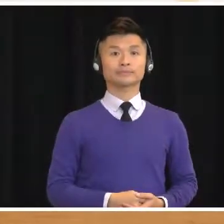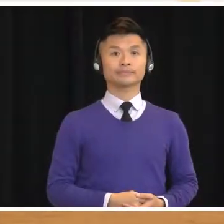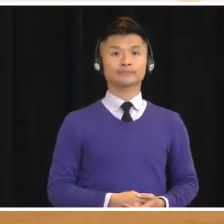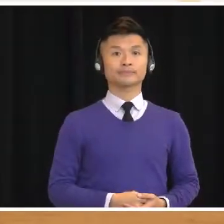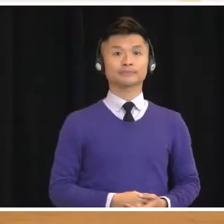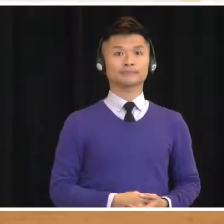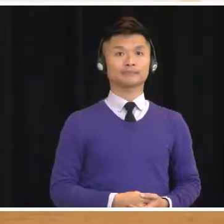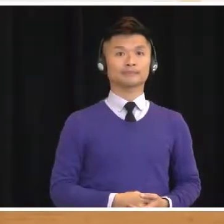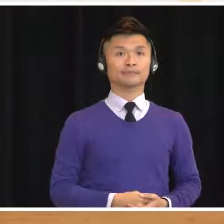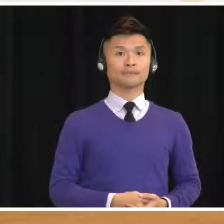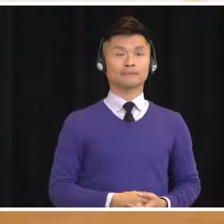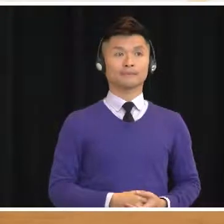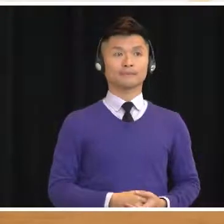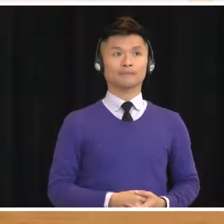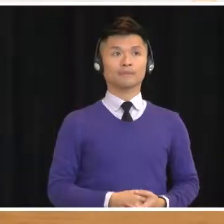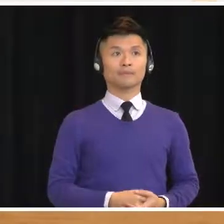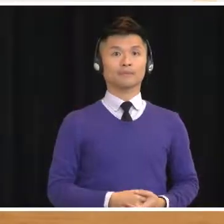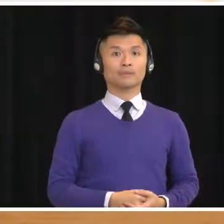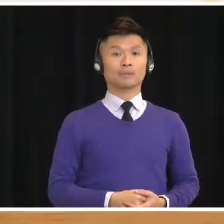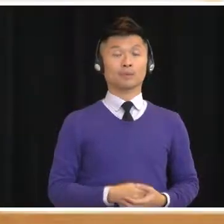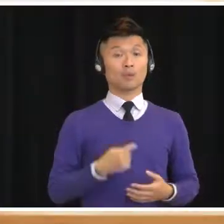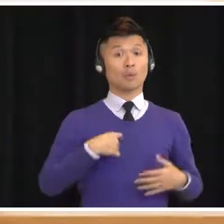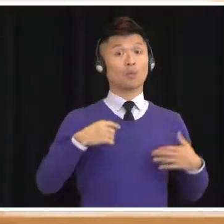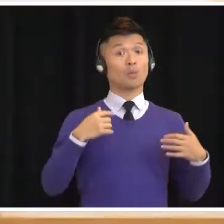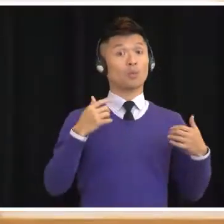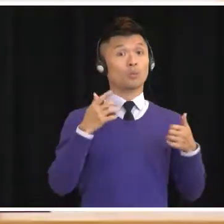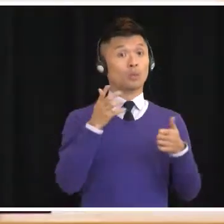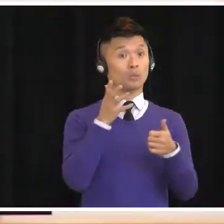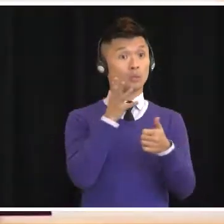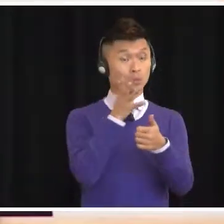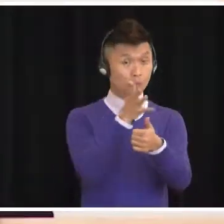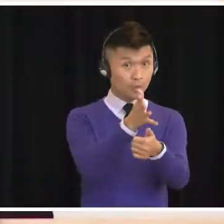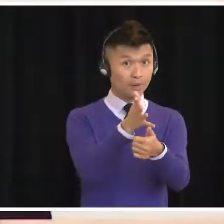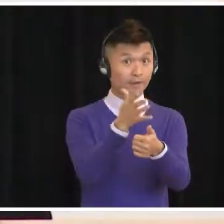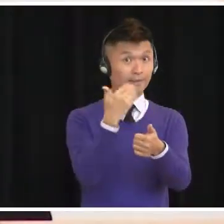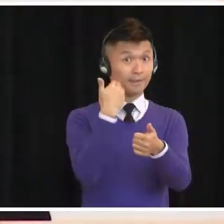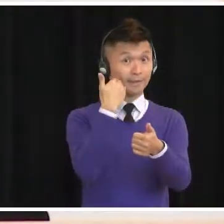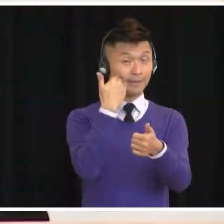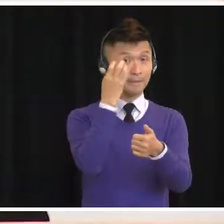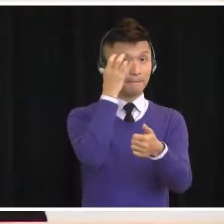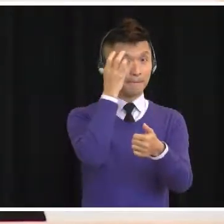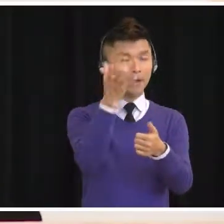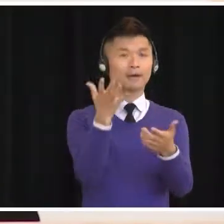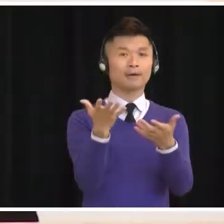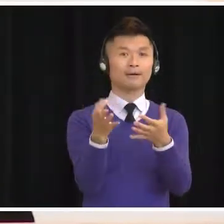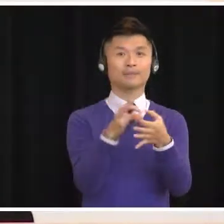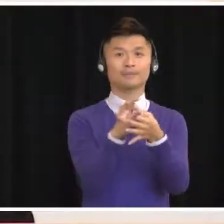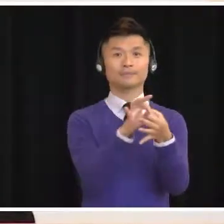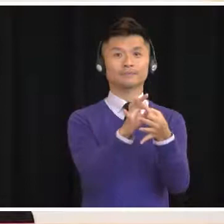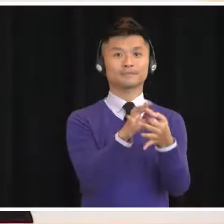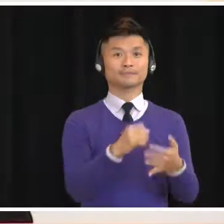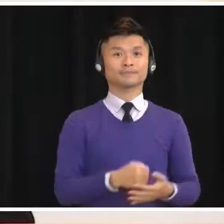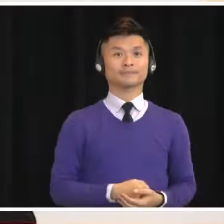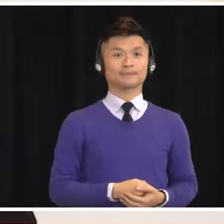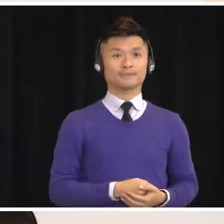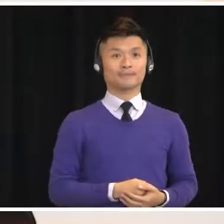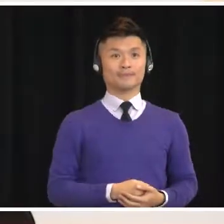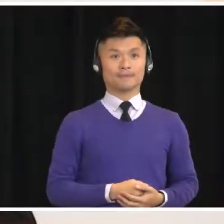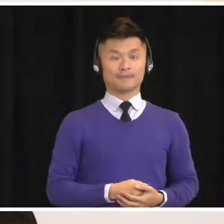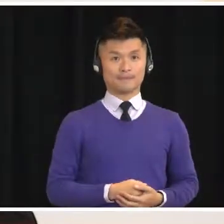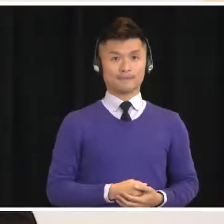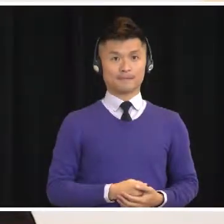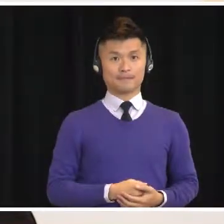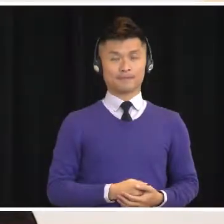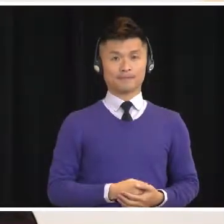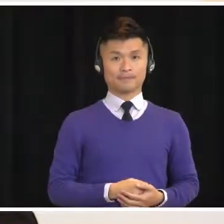supposed discrimination between children in the cities and children living in